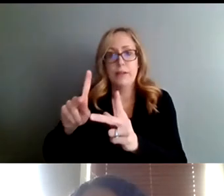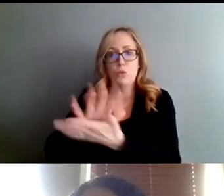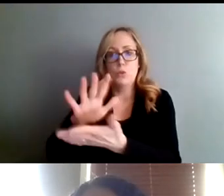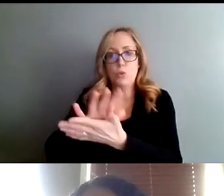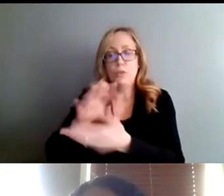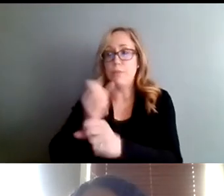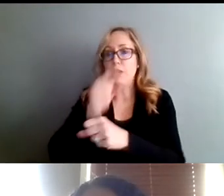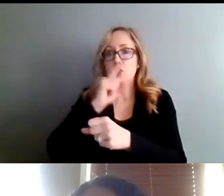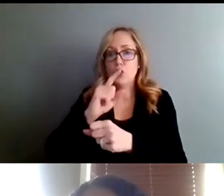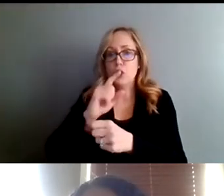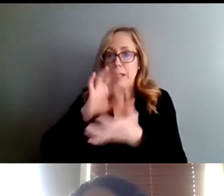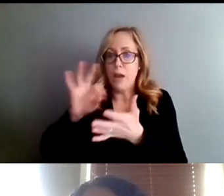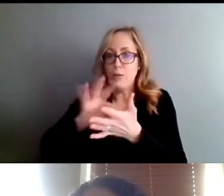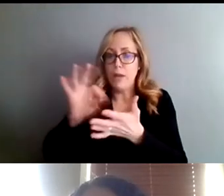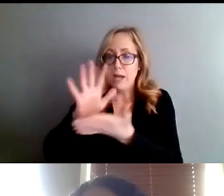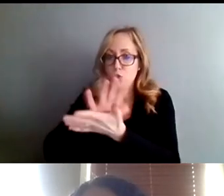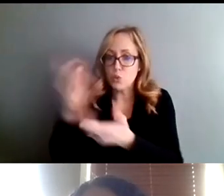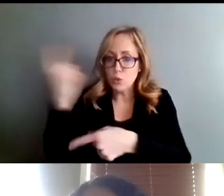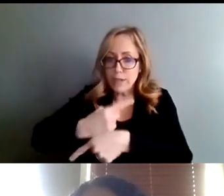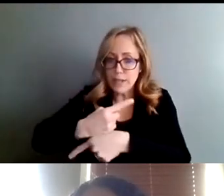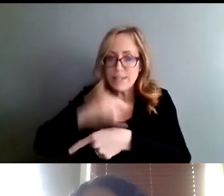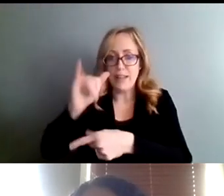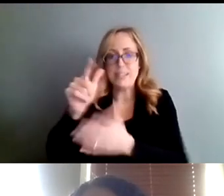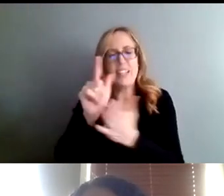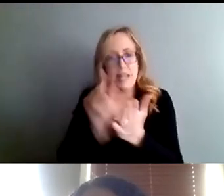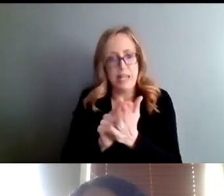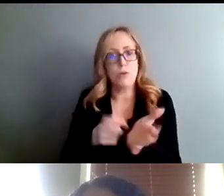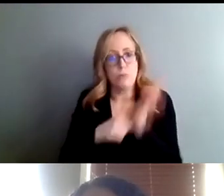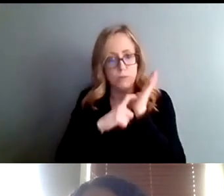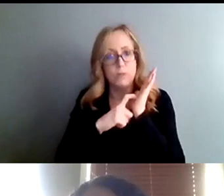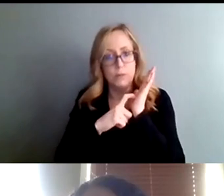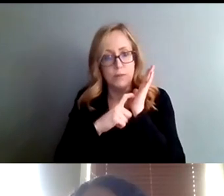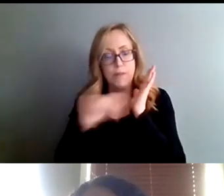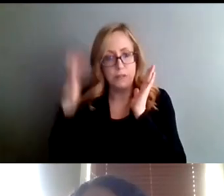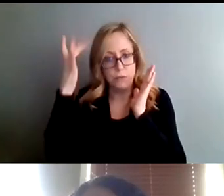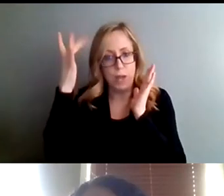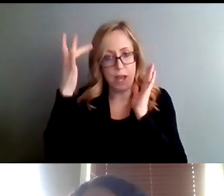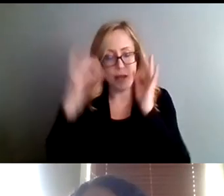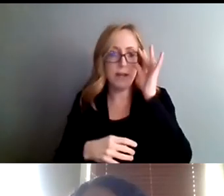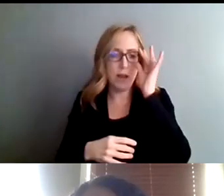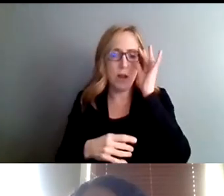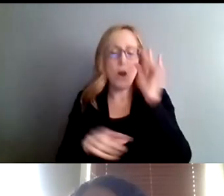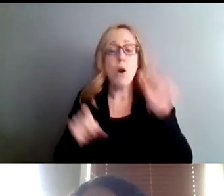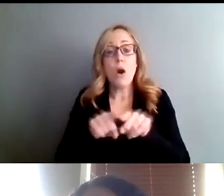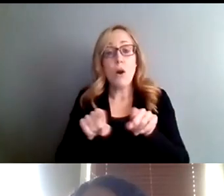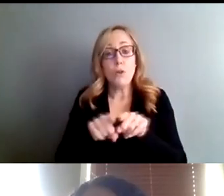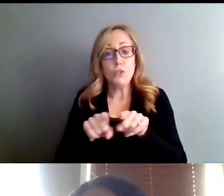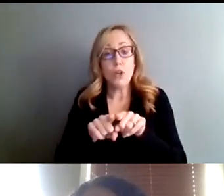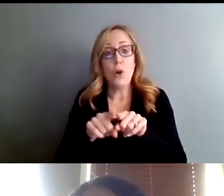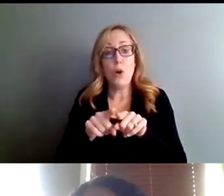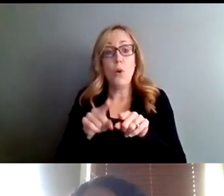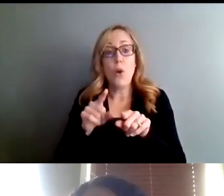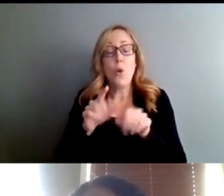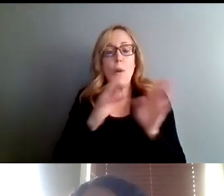as school days. That's the legal requirement there. Now, in addition to that, we are planning for an expanded